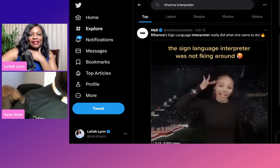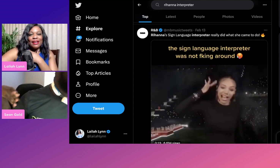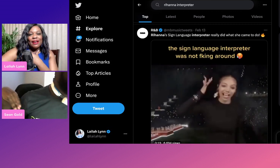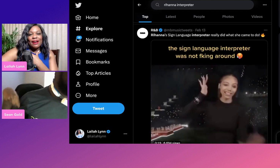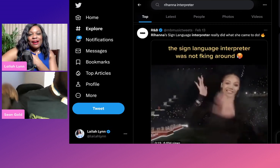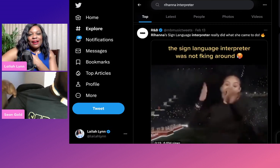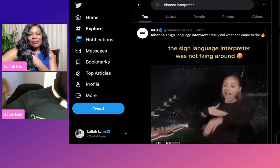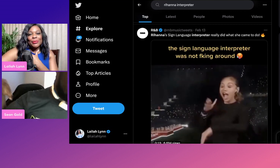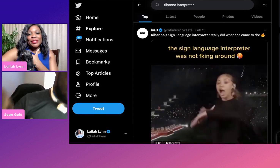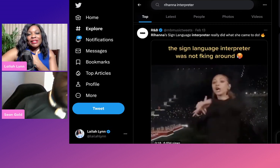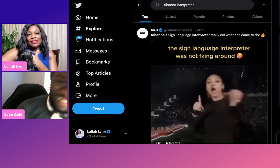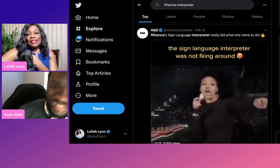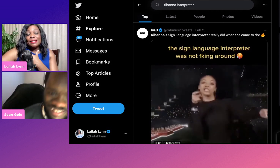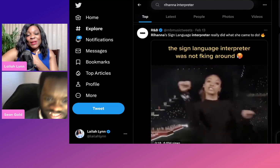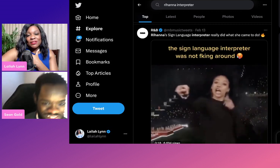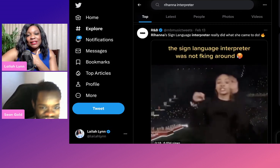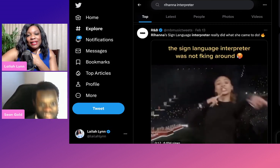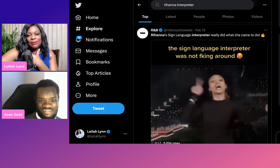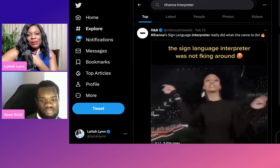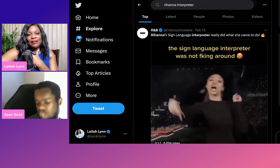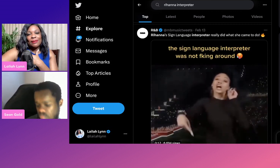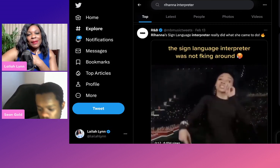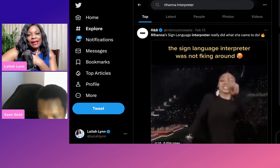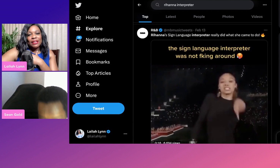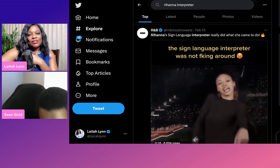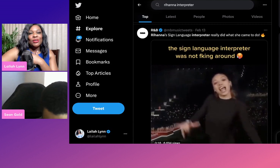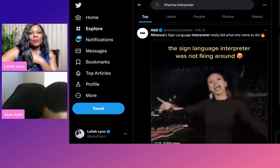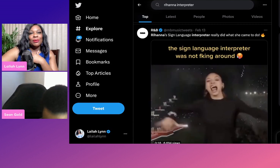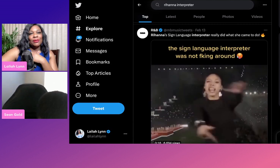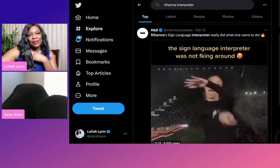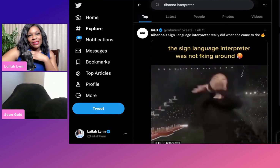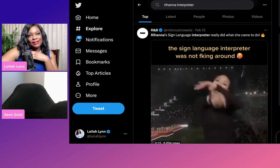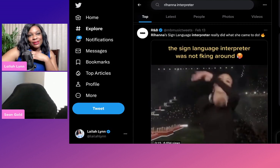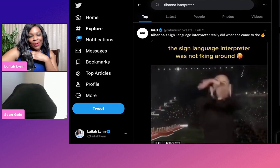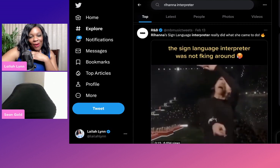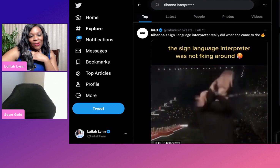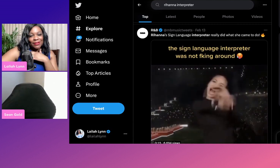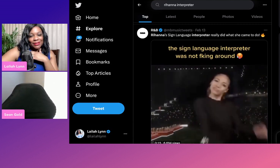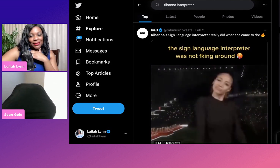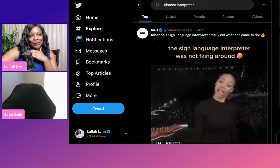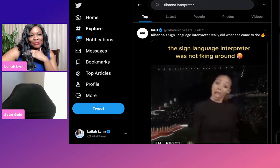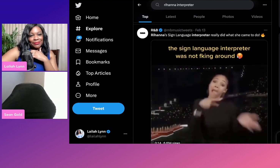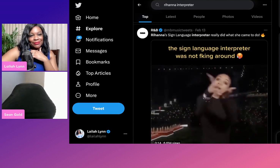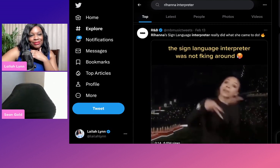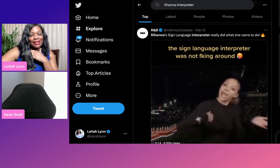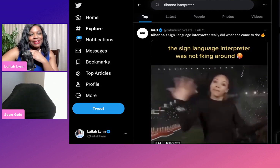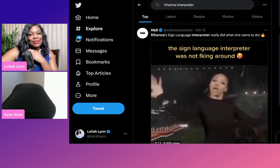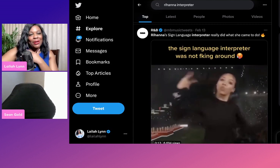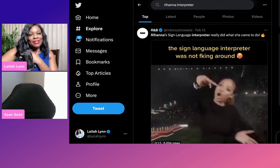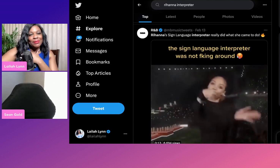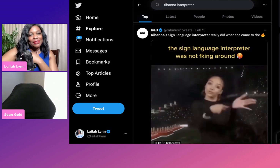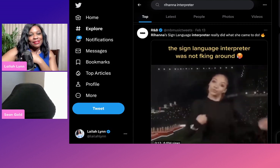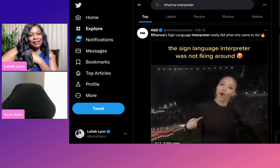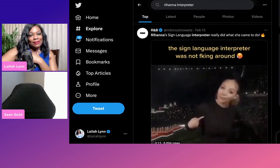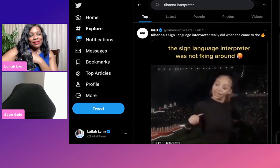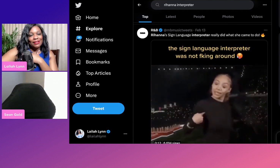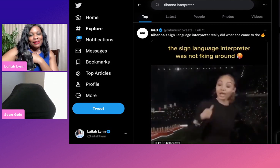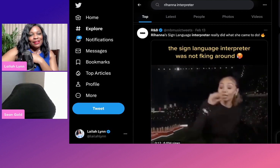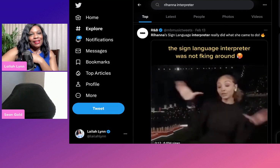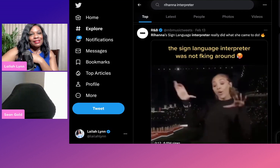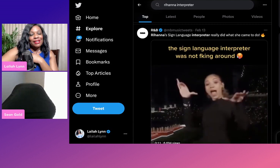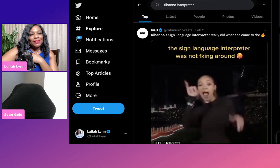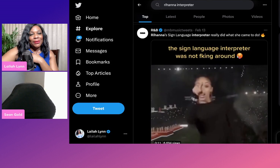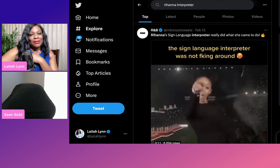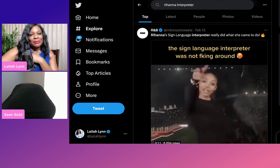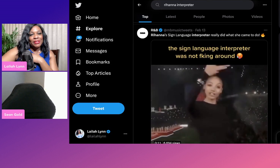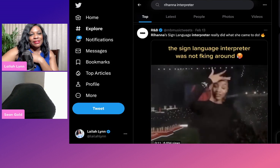said, with it, especially it being a Black interpreter, it's awesome. Yeah, it's awesome to see.